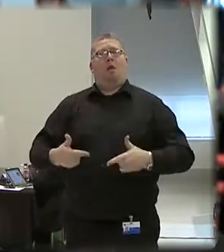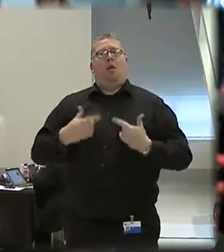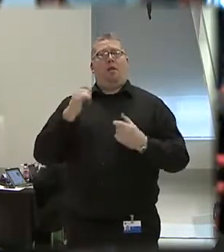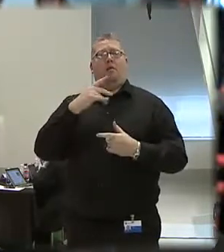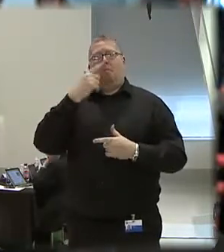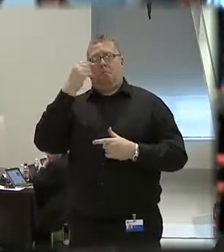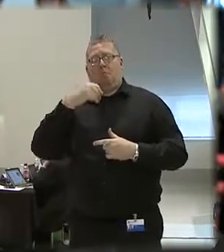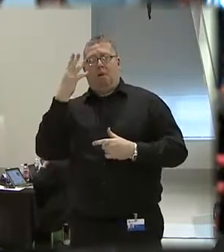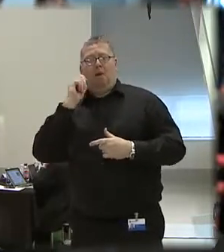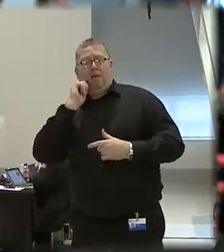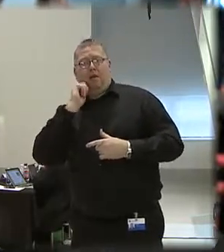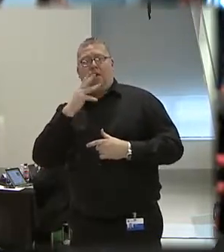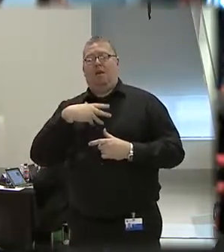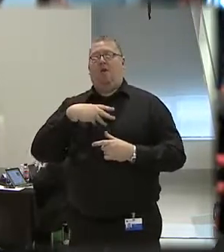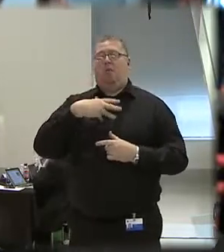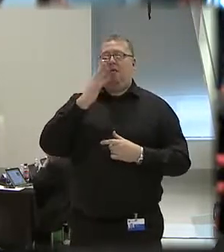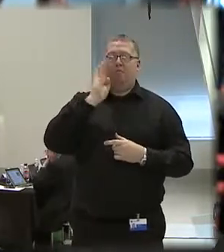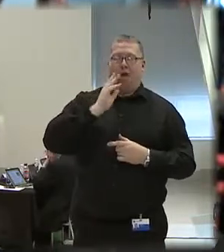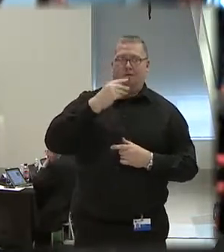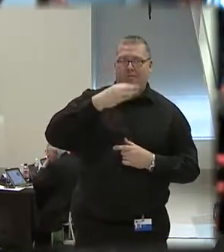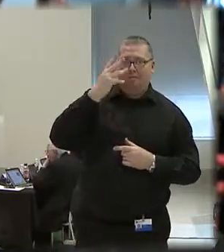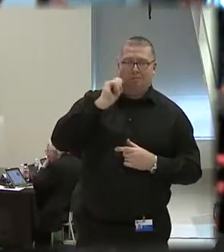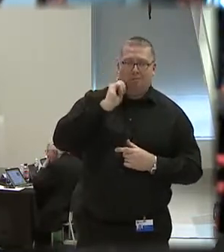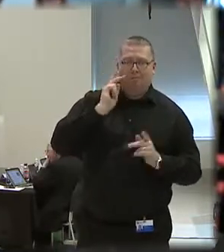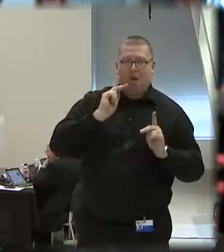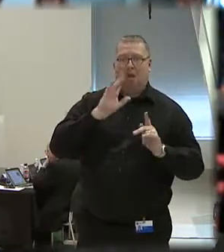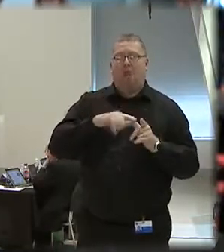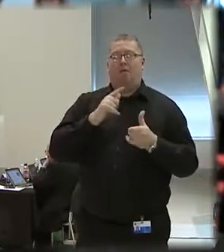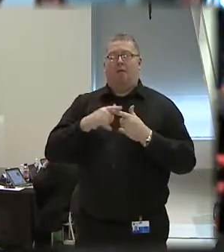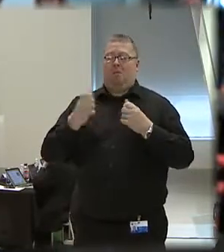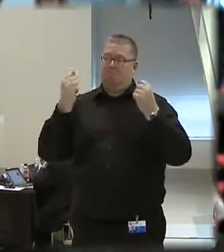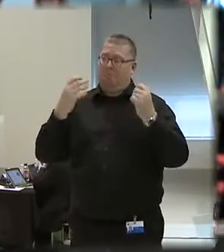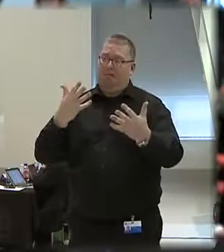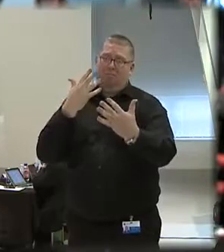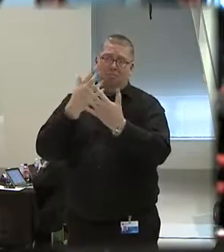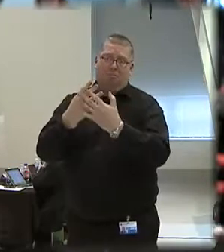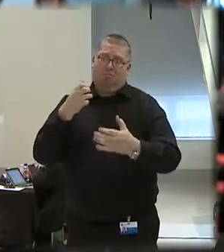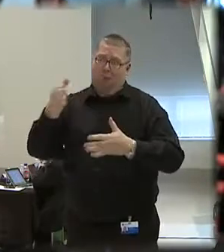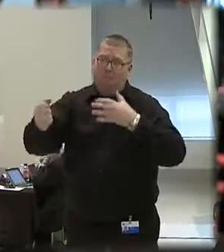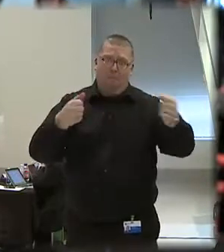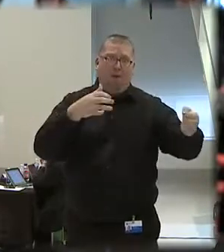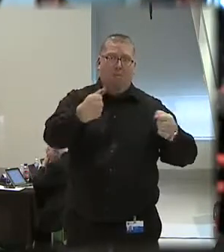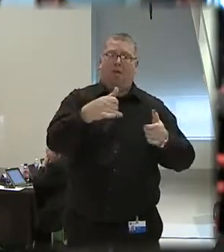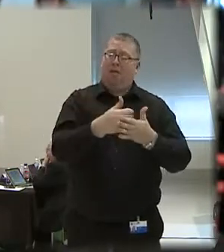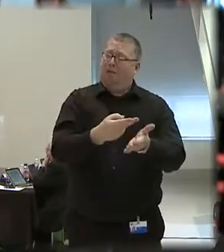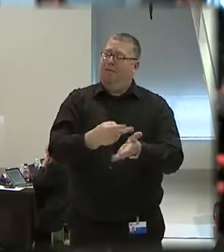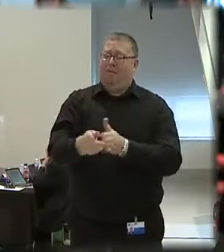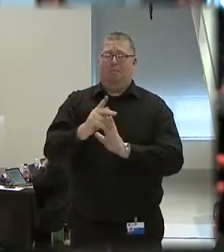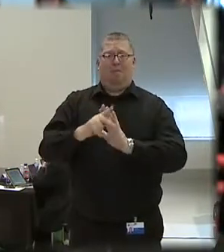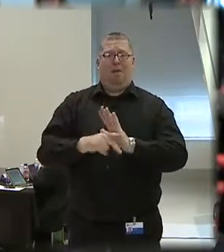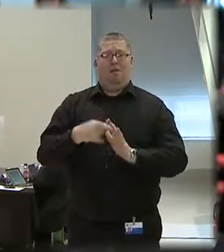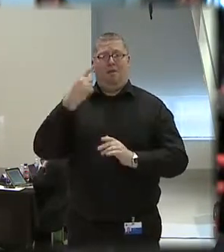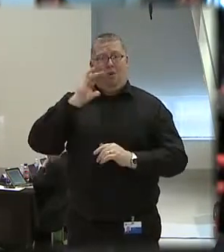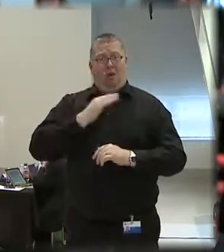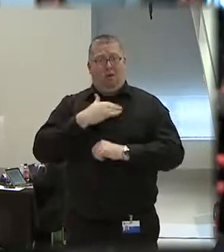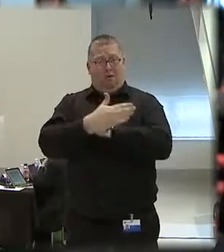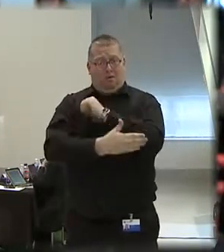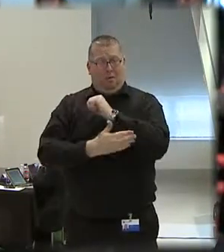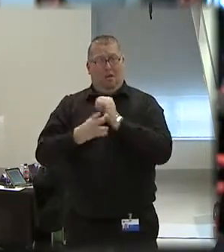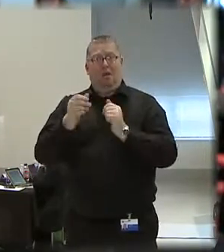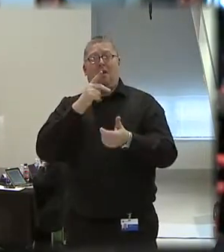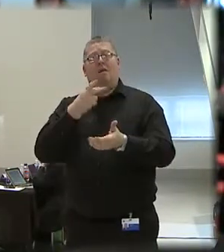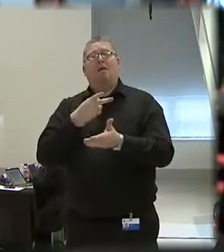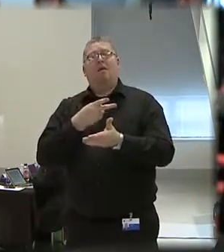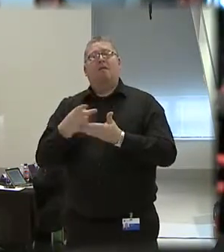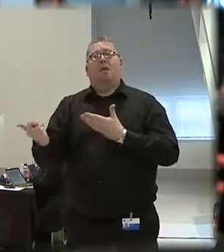brown people, the impact it's had on mass incarceration, has been a failed policy for this country, and it's been a